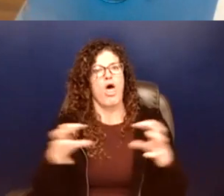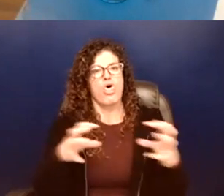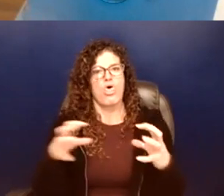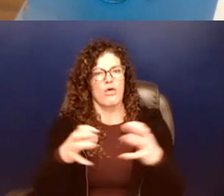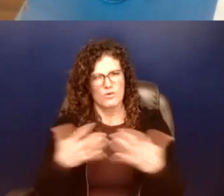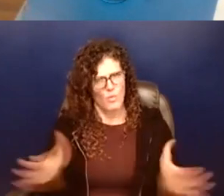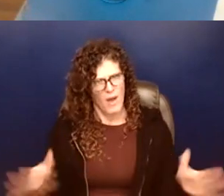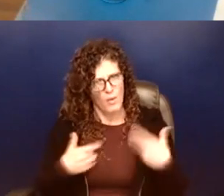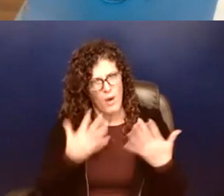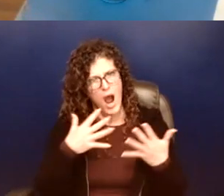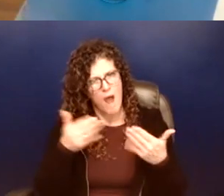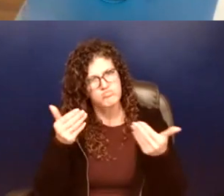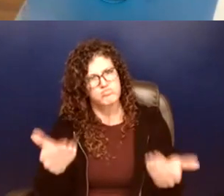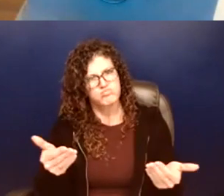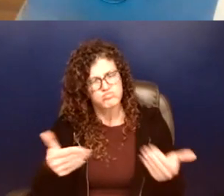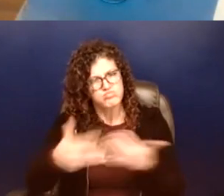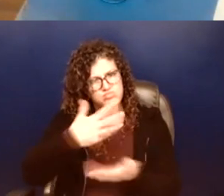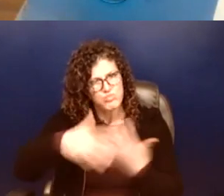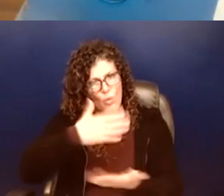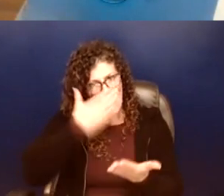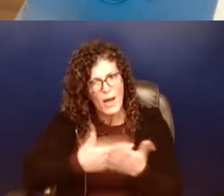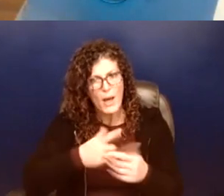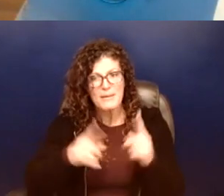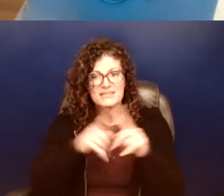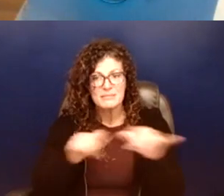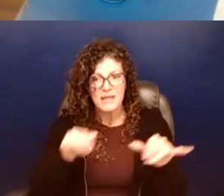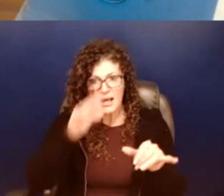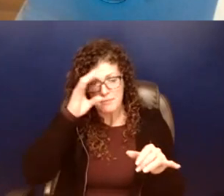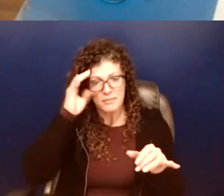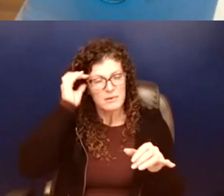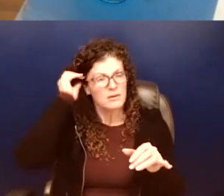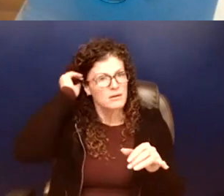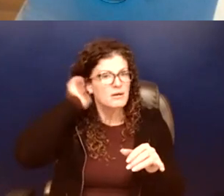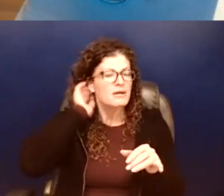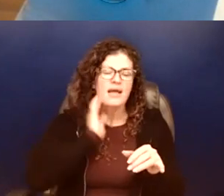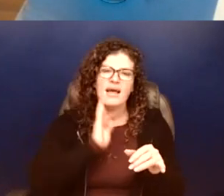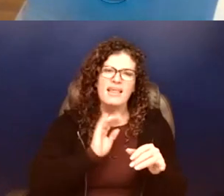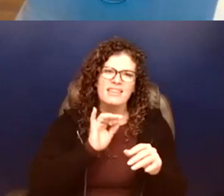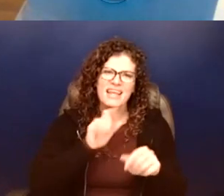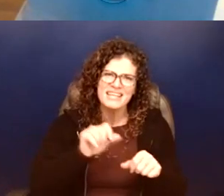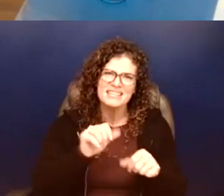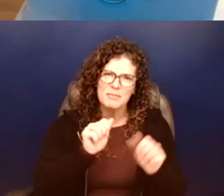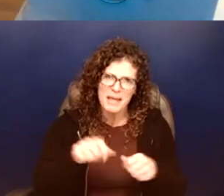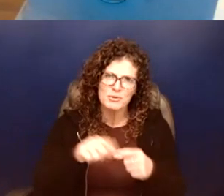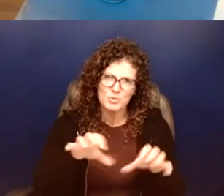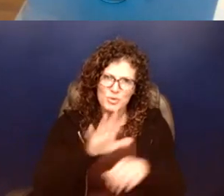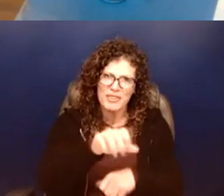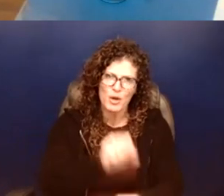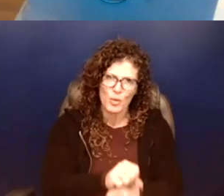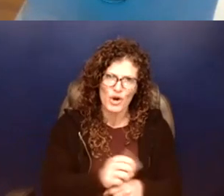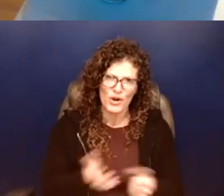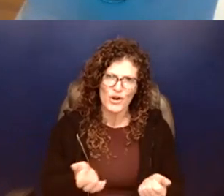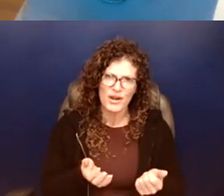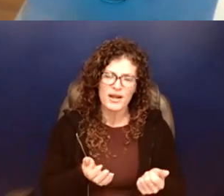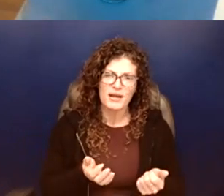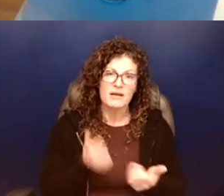there. But we need them to be able to be a superintendent. If the school committee